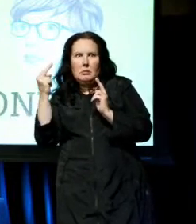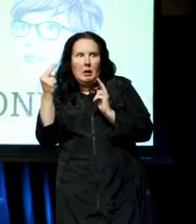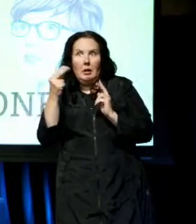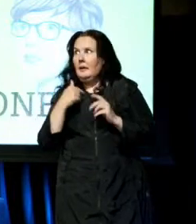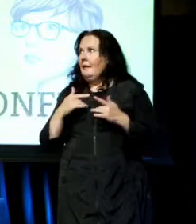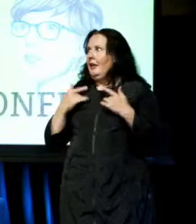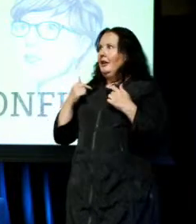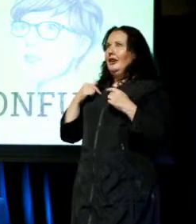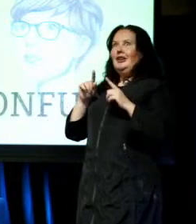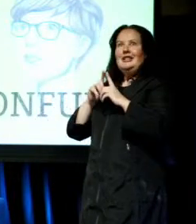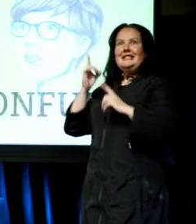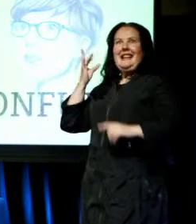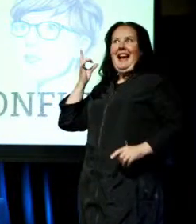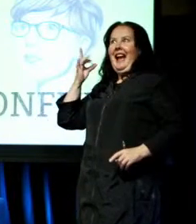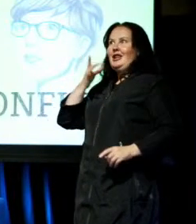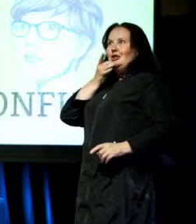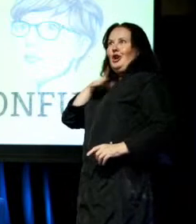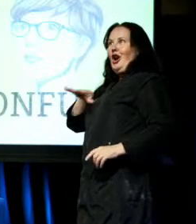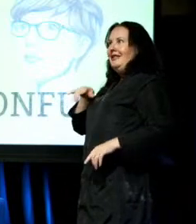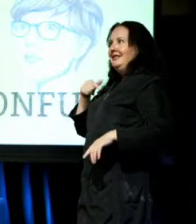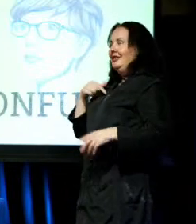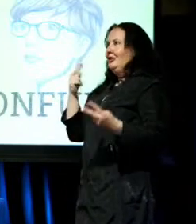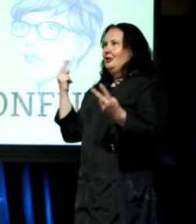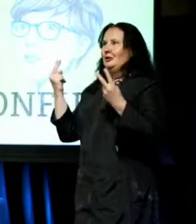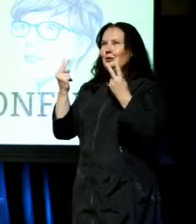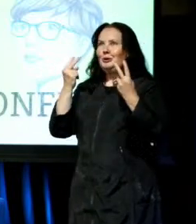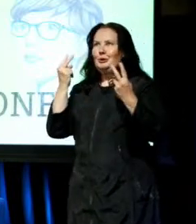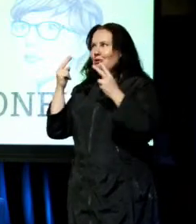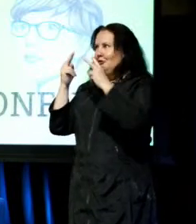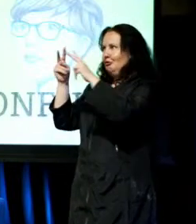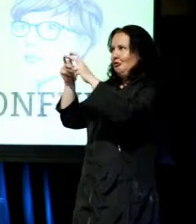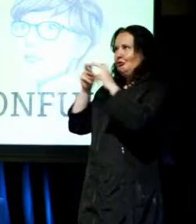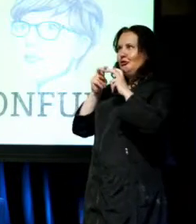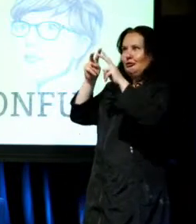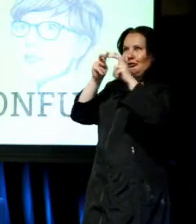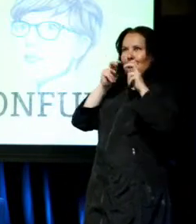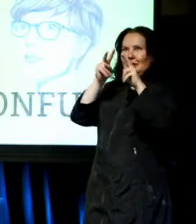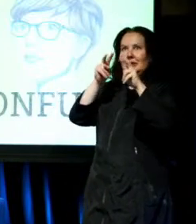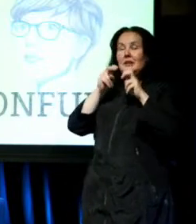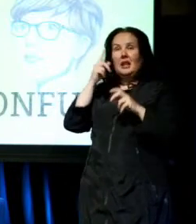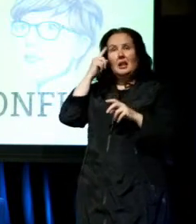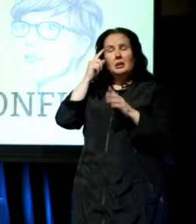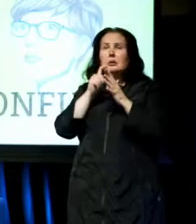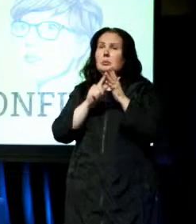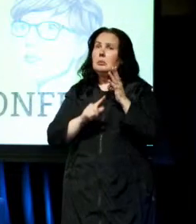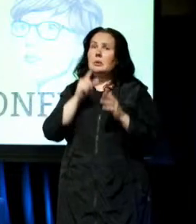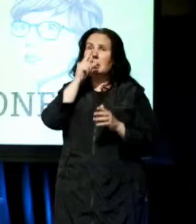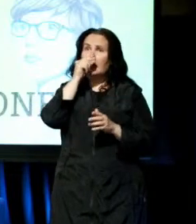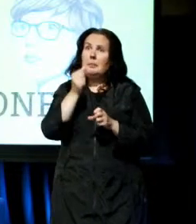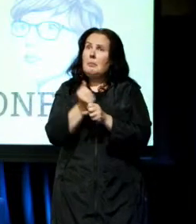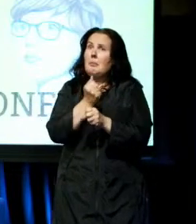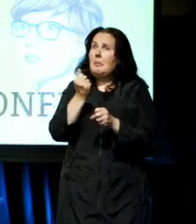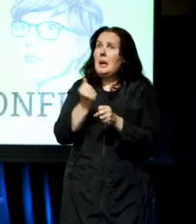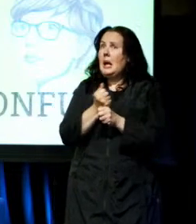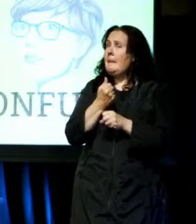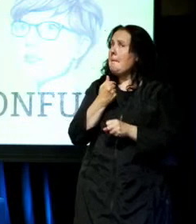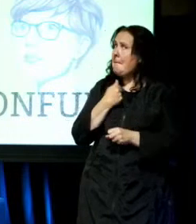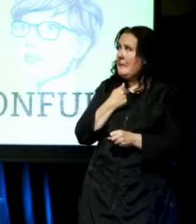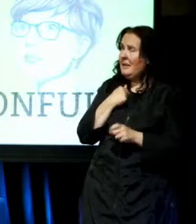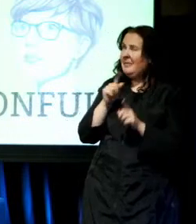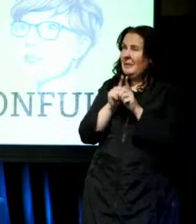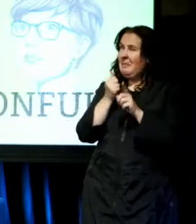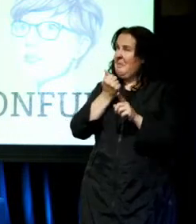star. And sort of disability, I think, can breed a degree of, in my